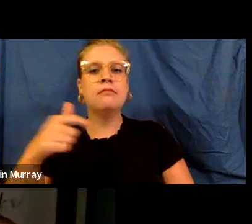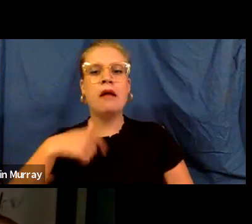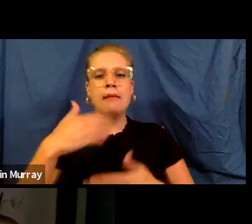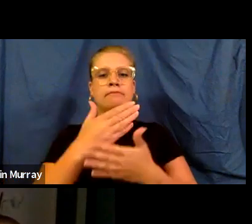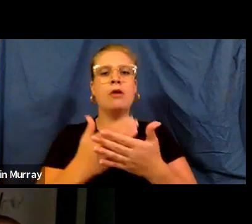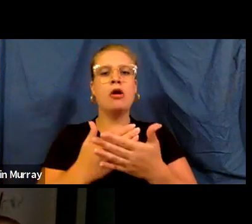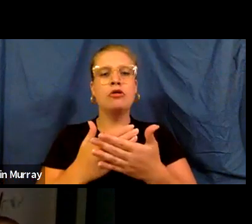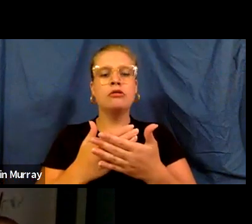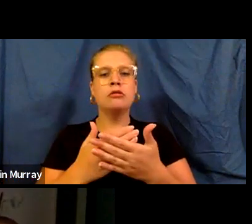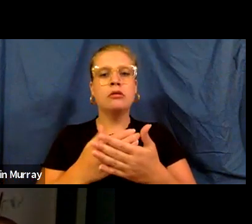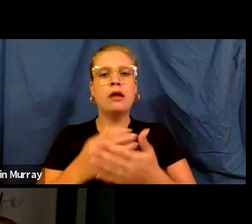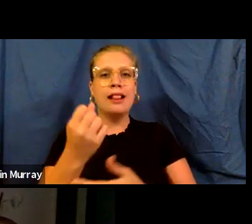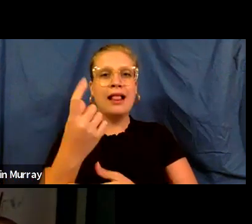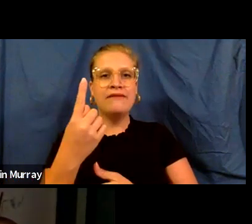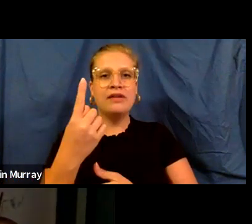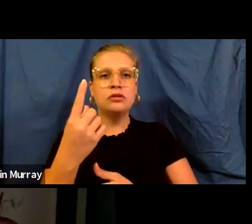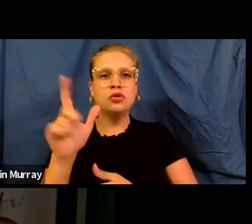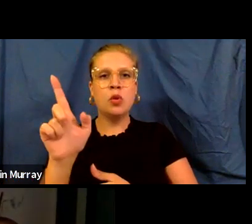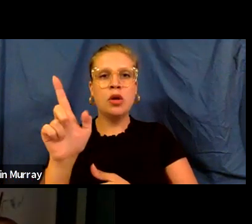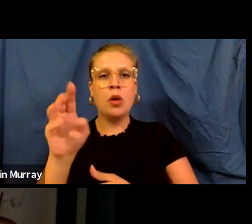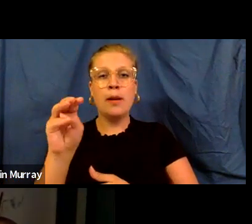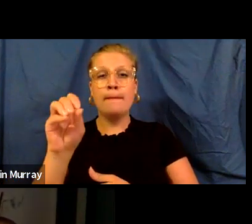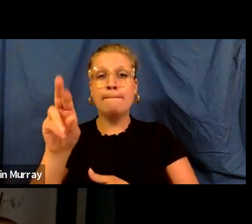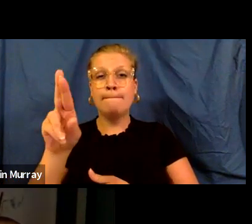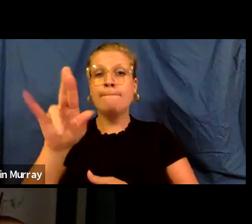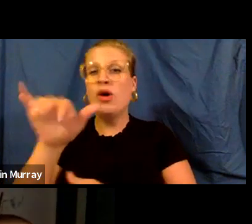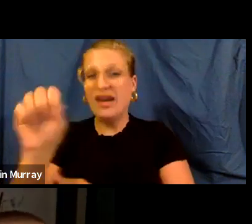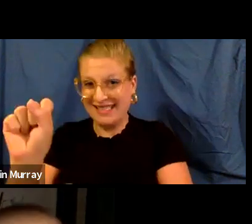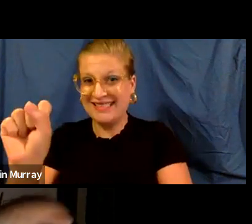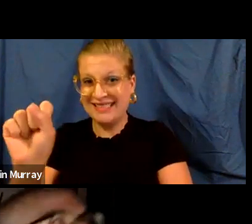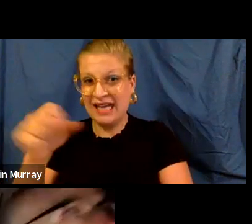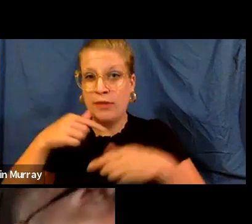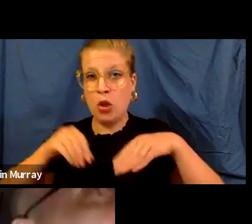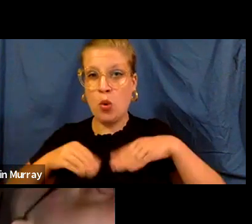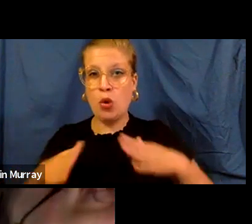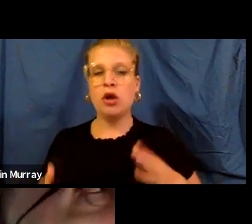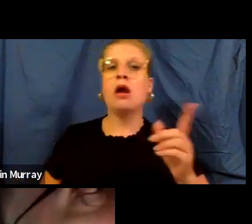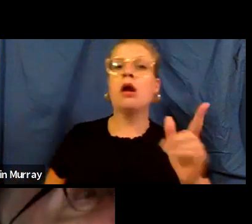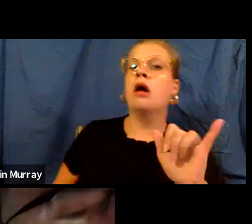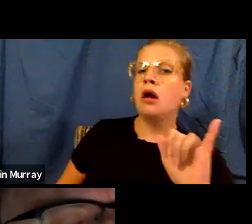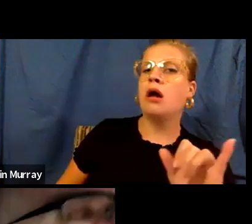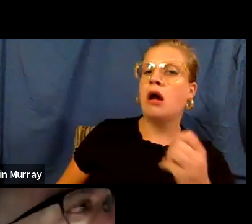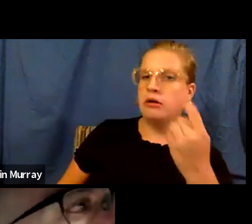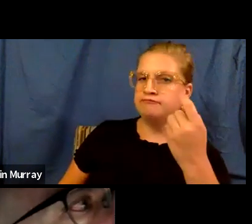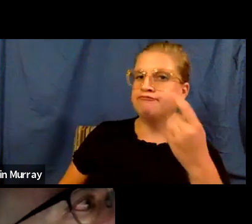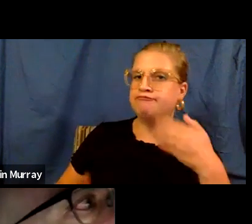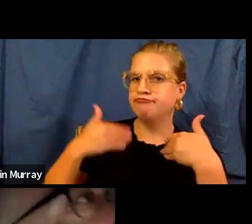owner at 1121 Morris. Okay. Okay. Oh, okay. Well, go ahead.